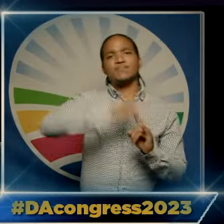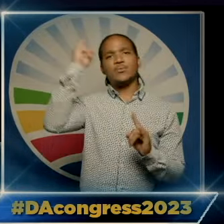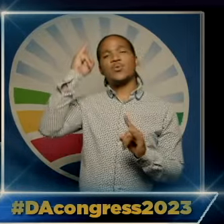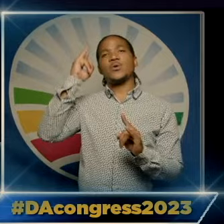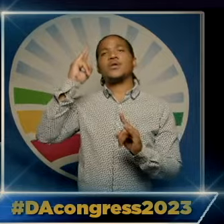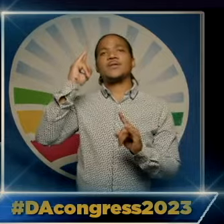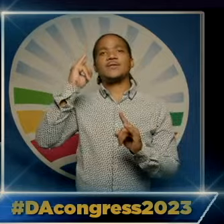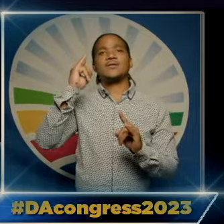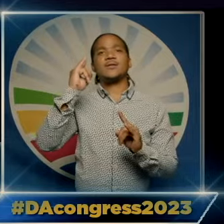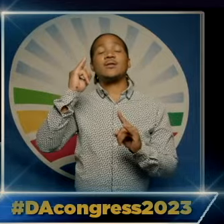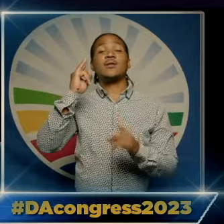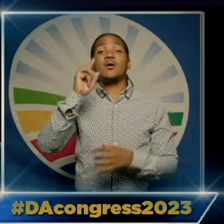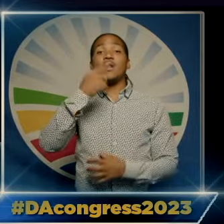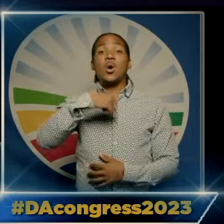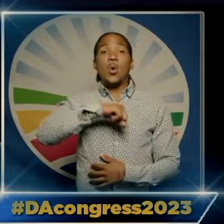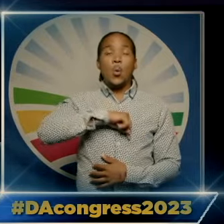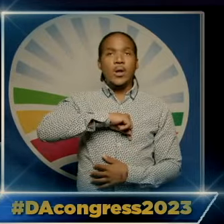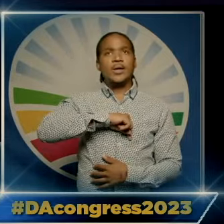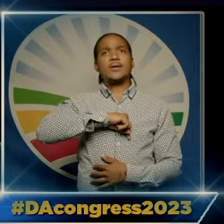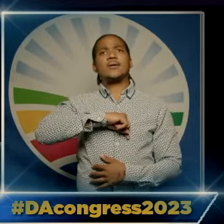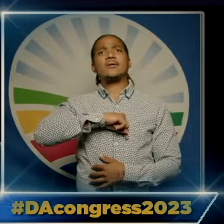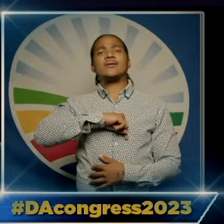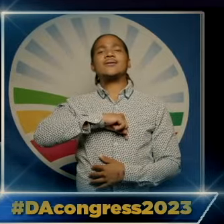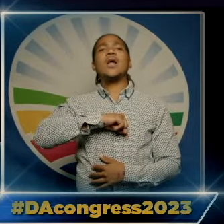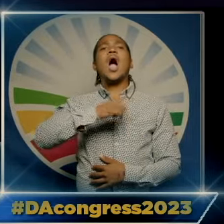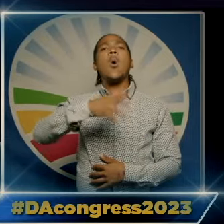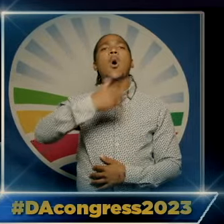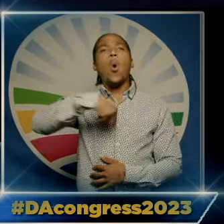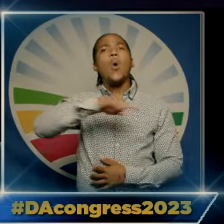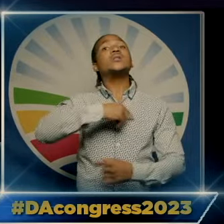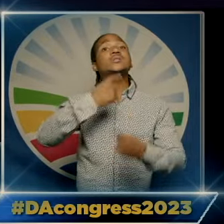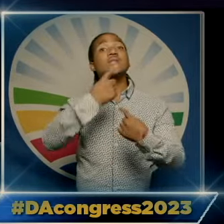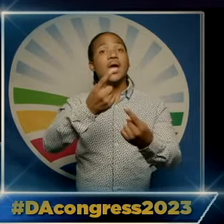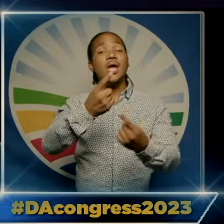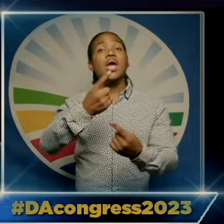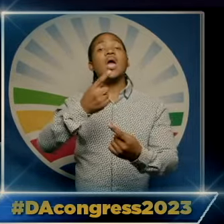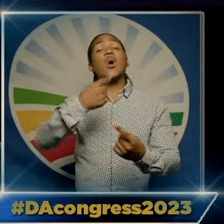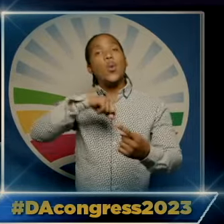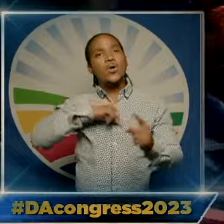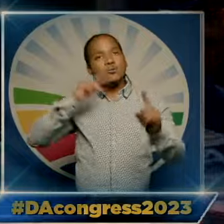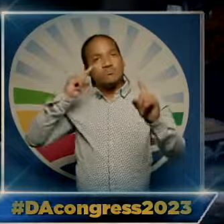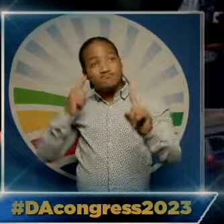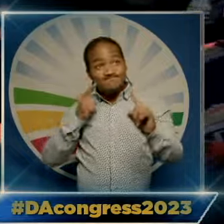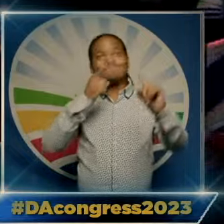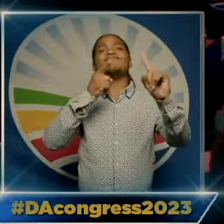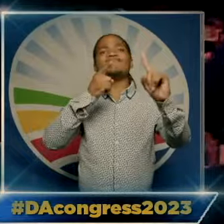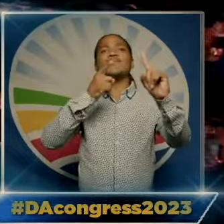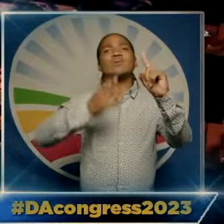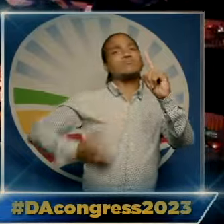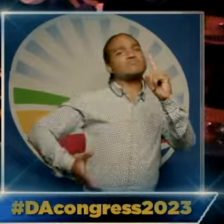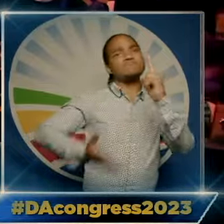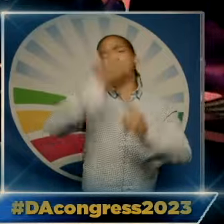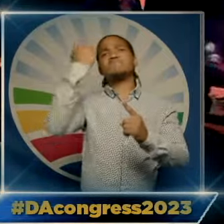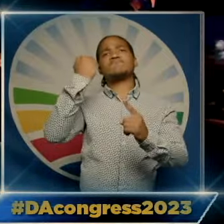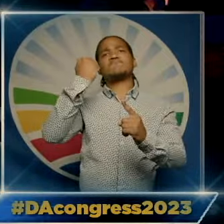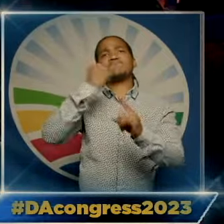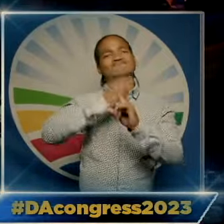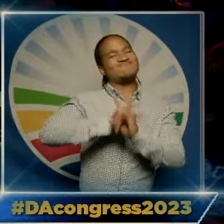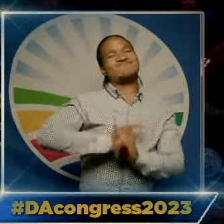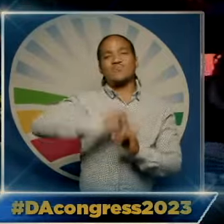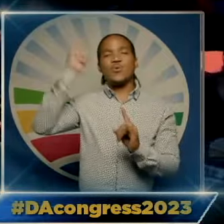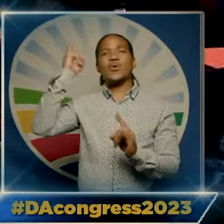I want us to all say it. In 2024, we are in it to win it.